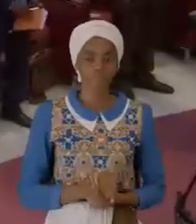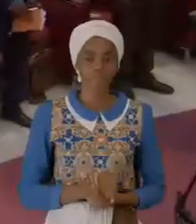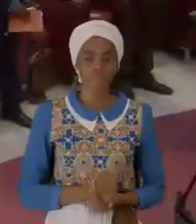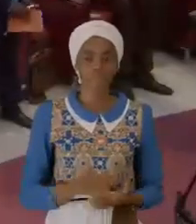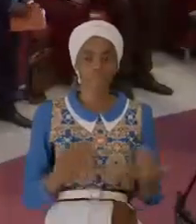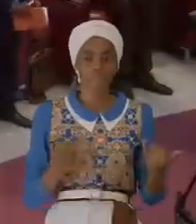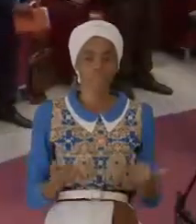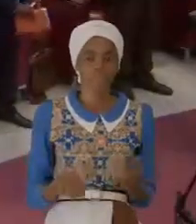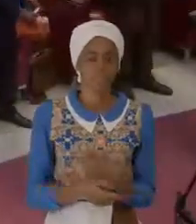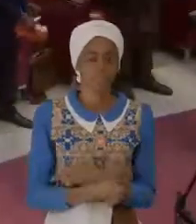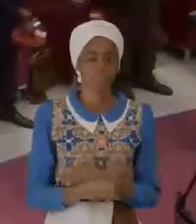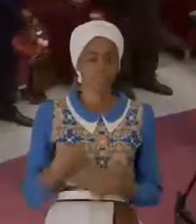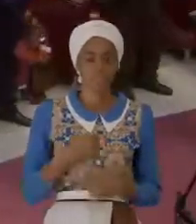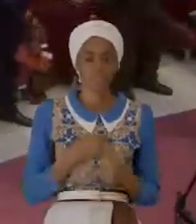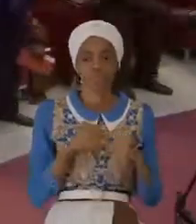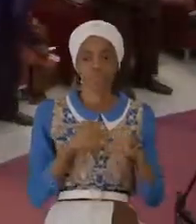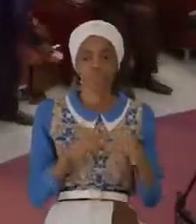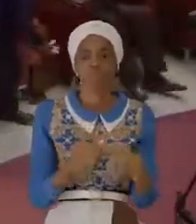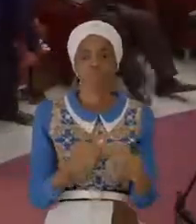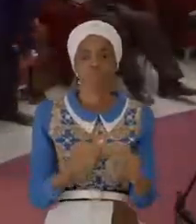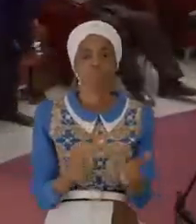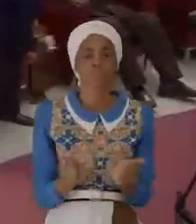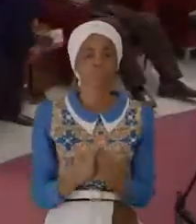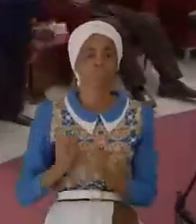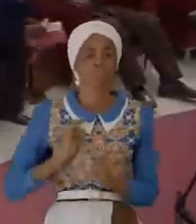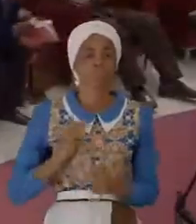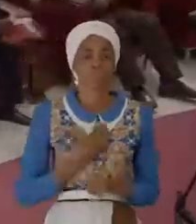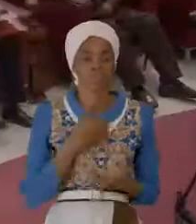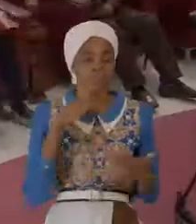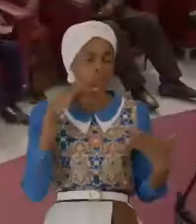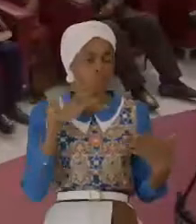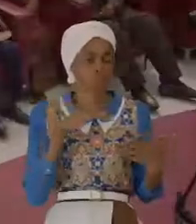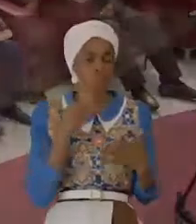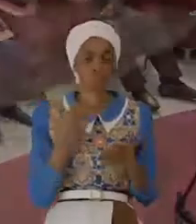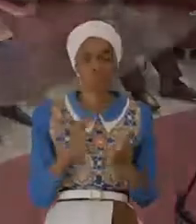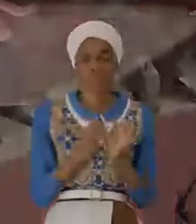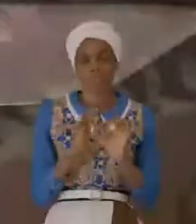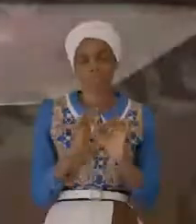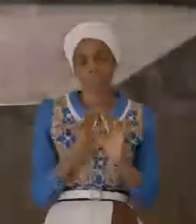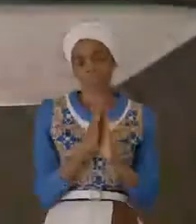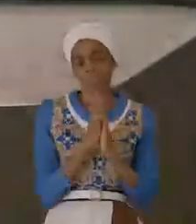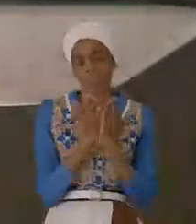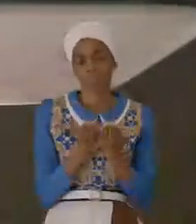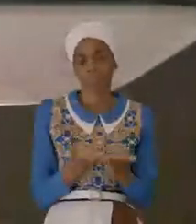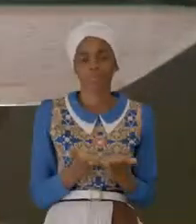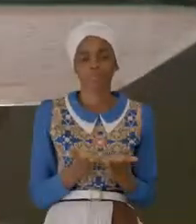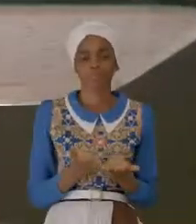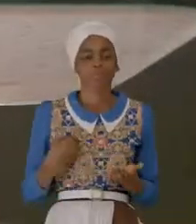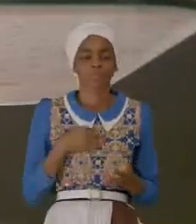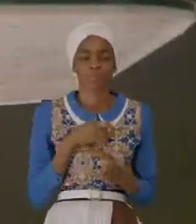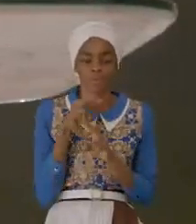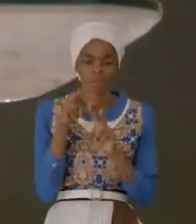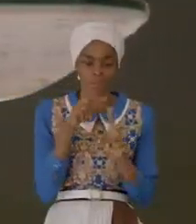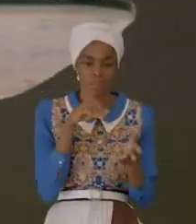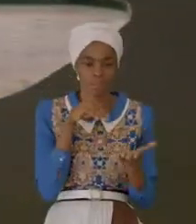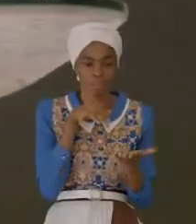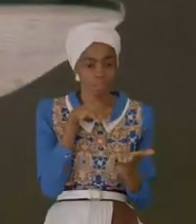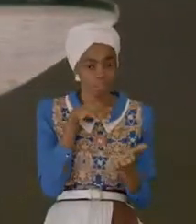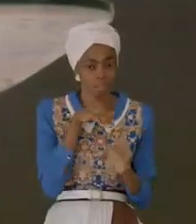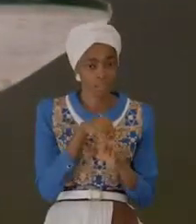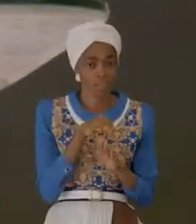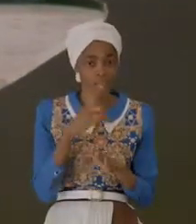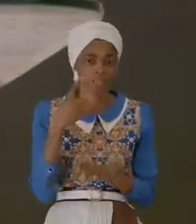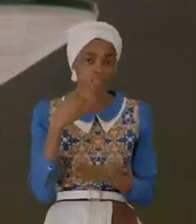today we are continuing with a study of the scriptures and we're looking at Galatians chapter